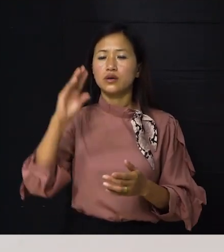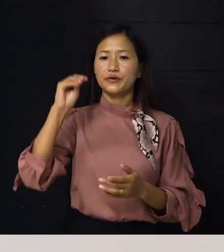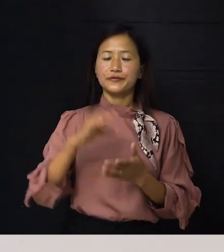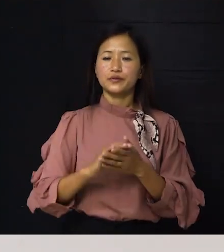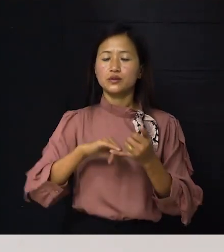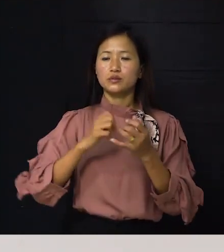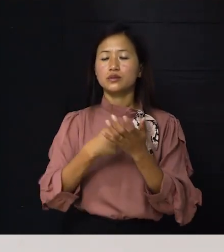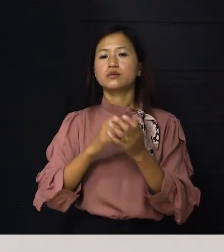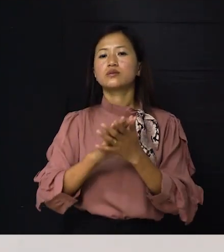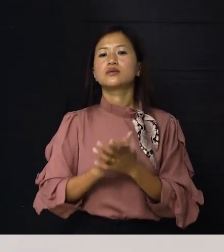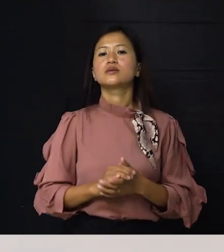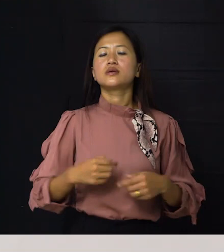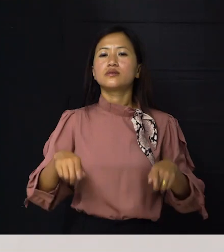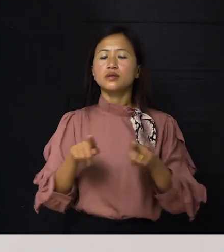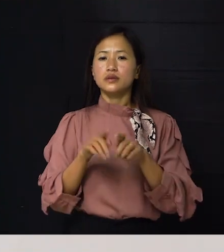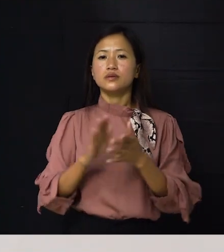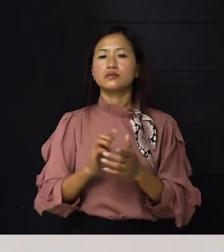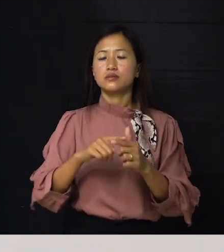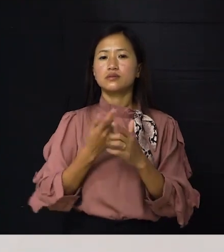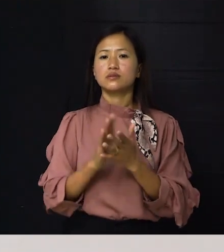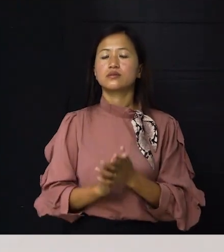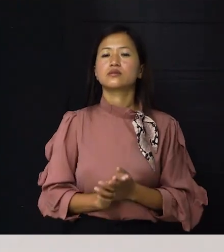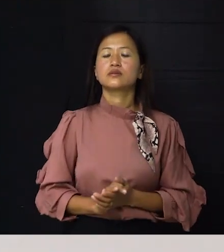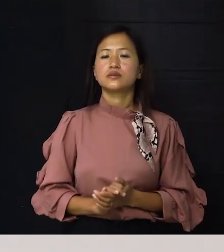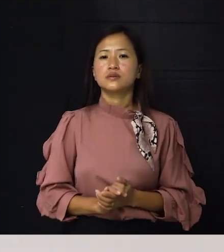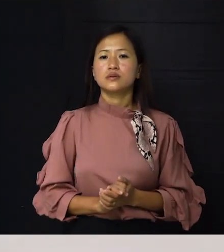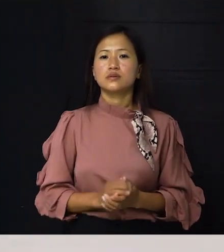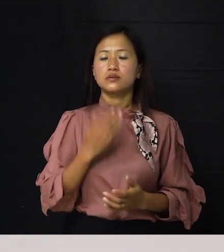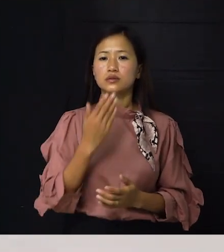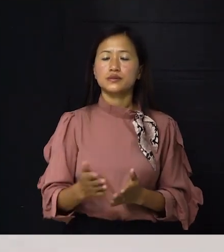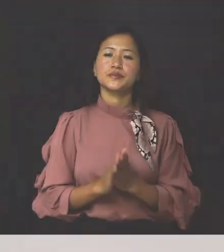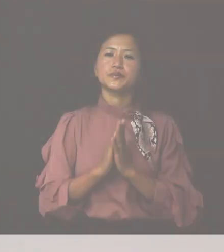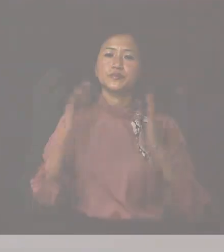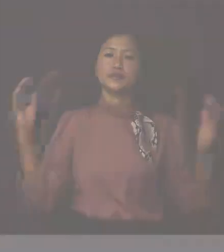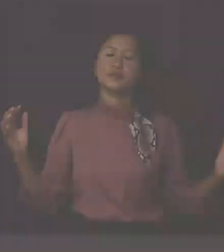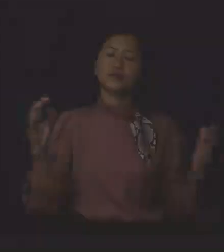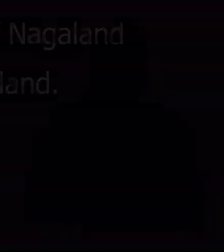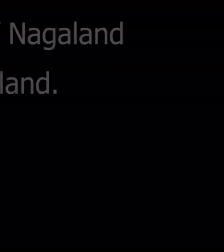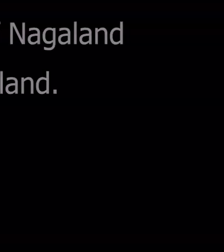Akbar, Shah Jahan, and Jahangir. All right. So thank you so much.